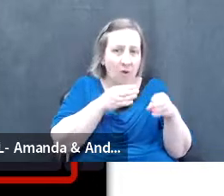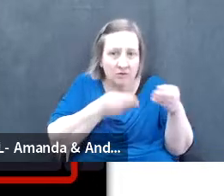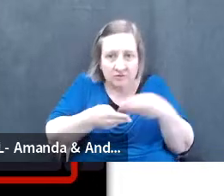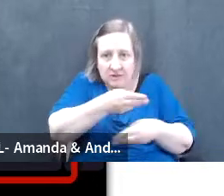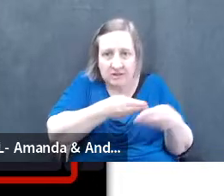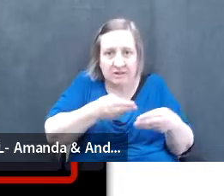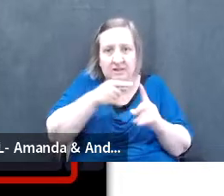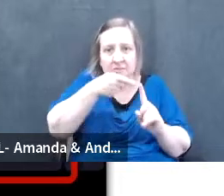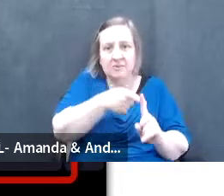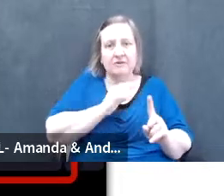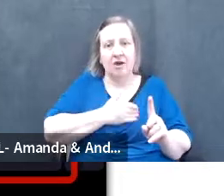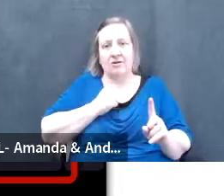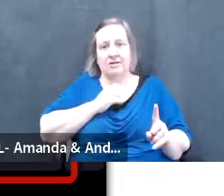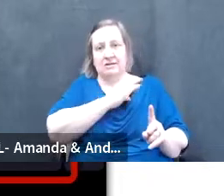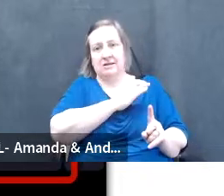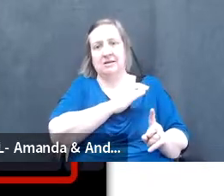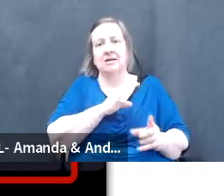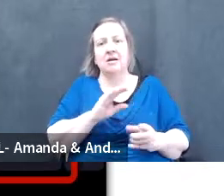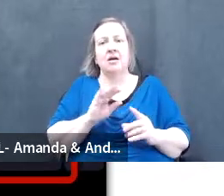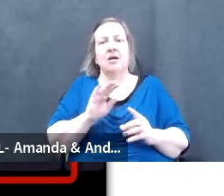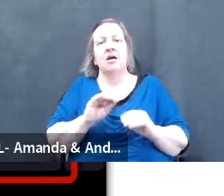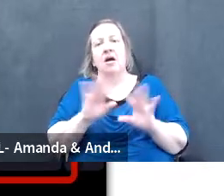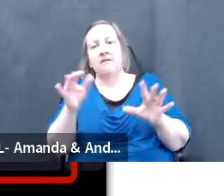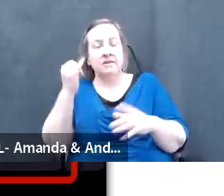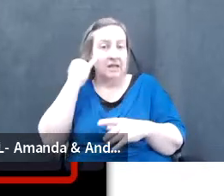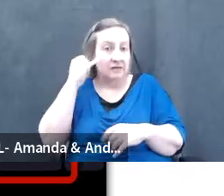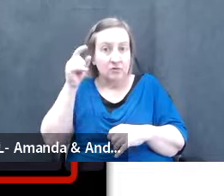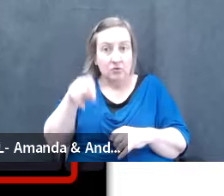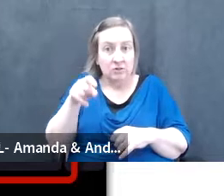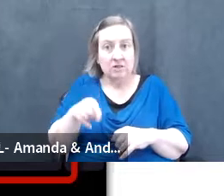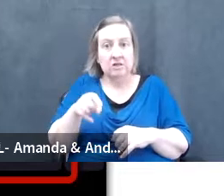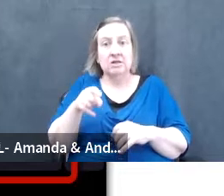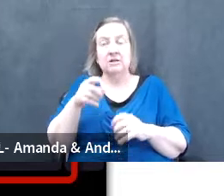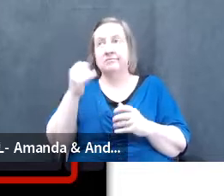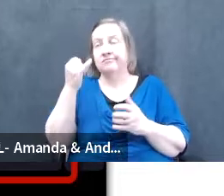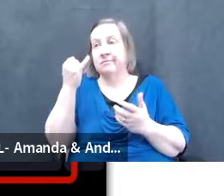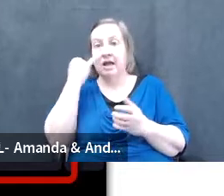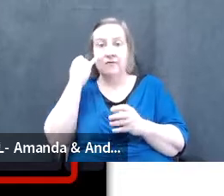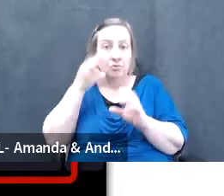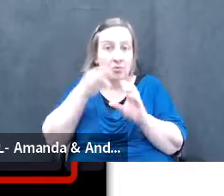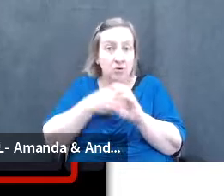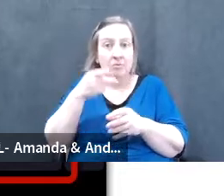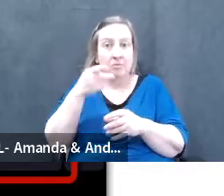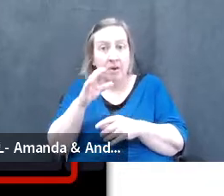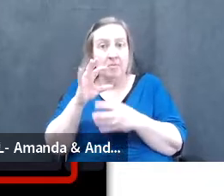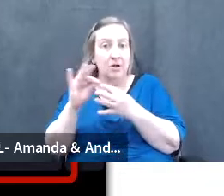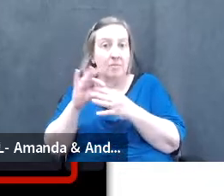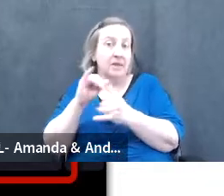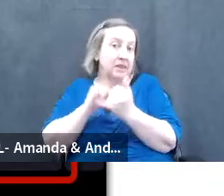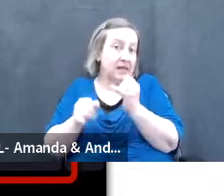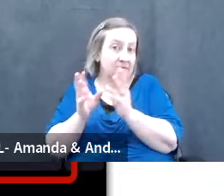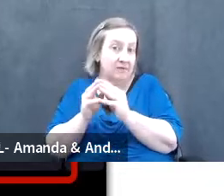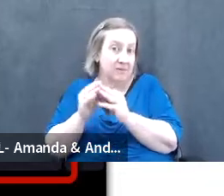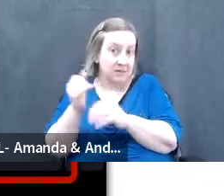steering committee members. Obvious exceptions are if you're participating in the public comment at the end of the meeting